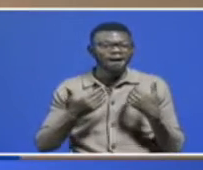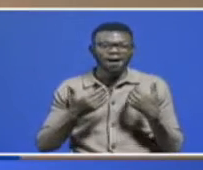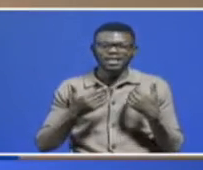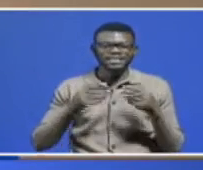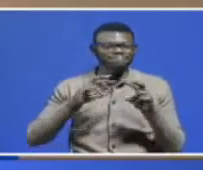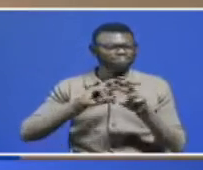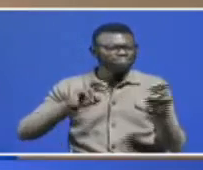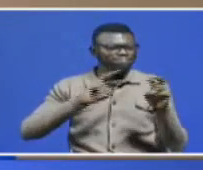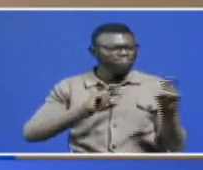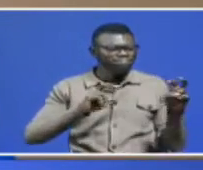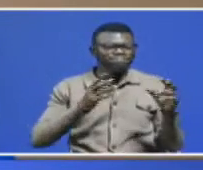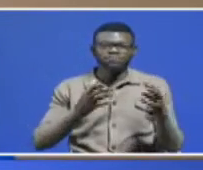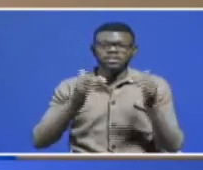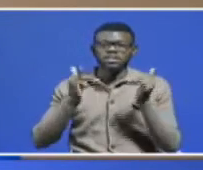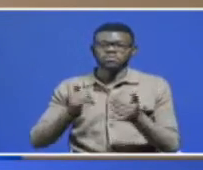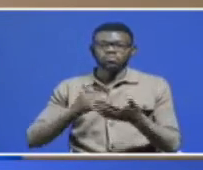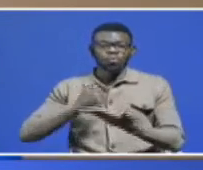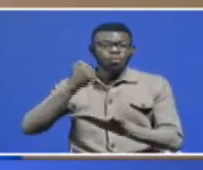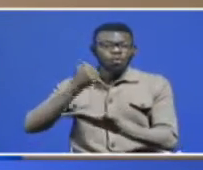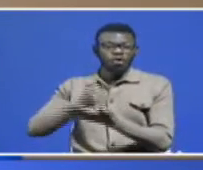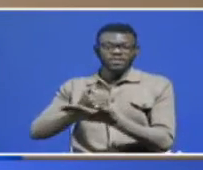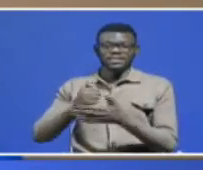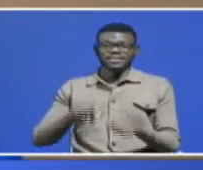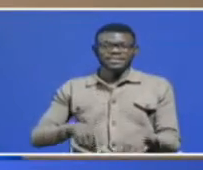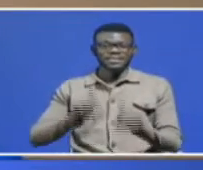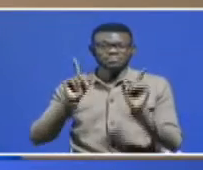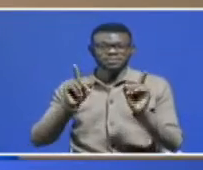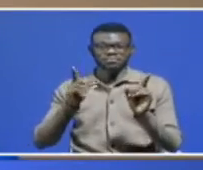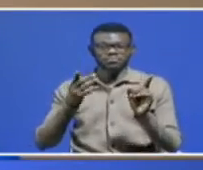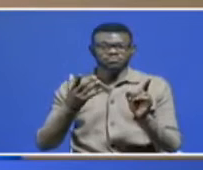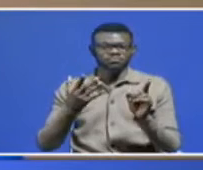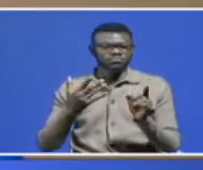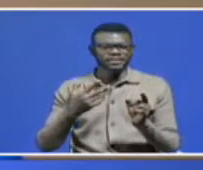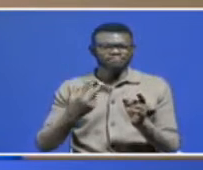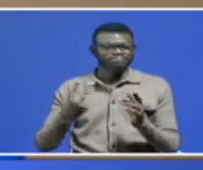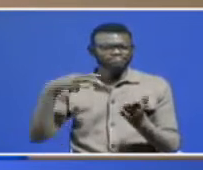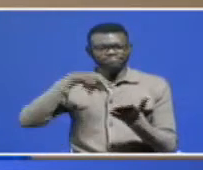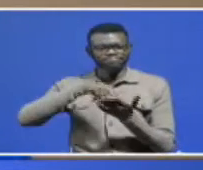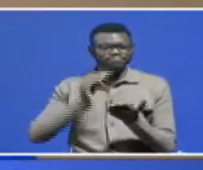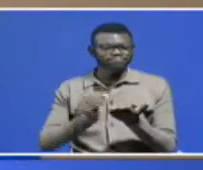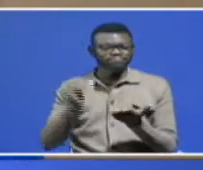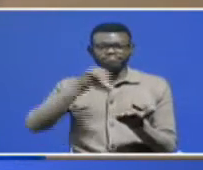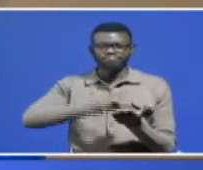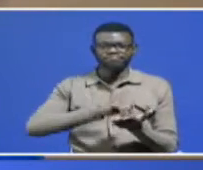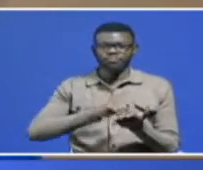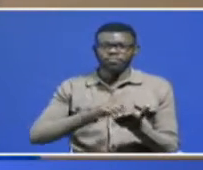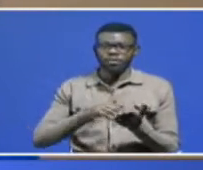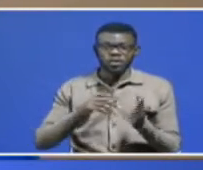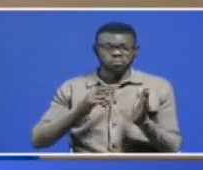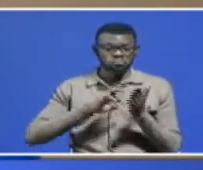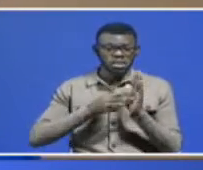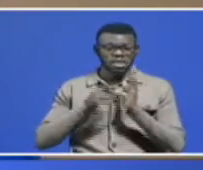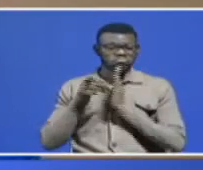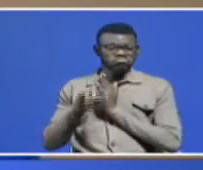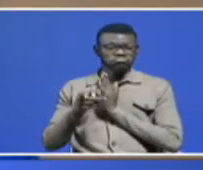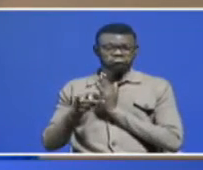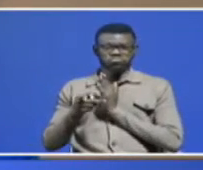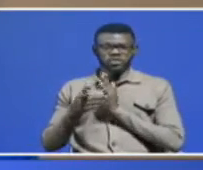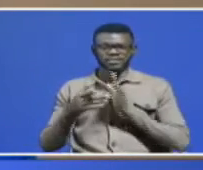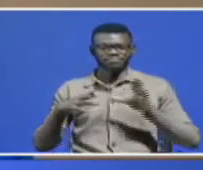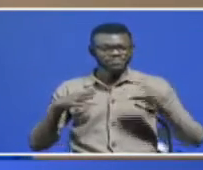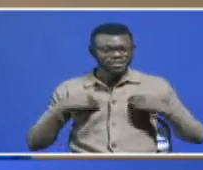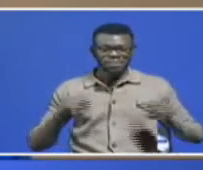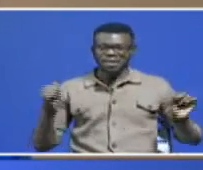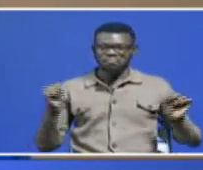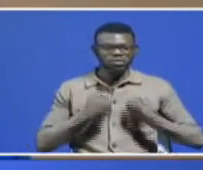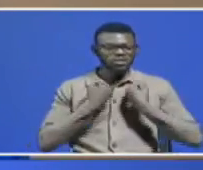or new offices upon which they will actually now run. Therefore, it is not acceptable.